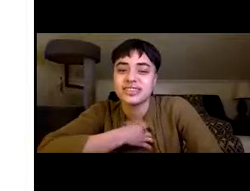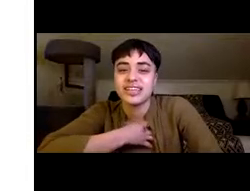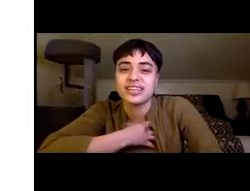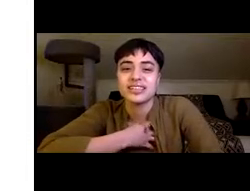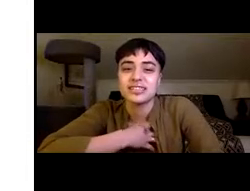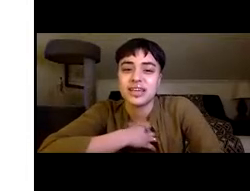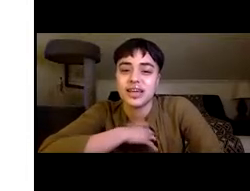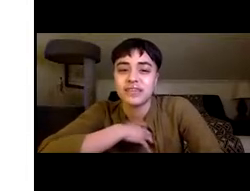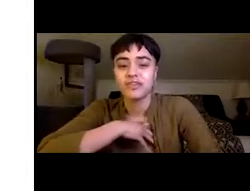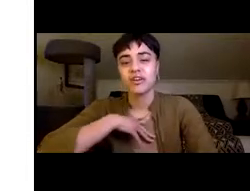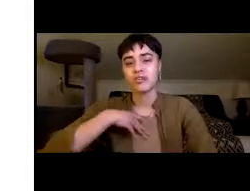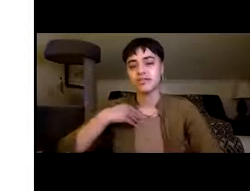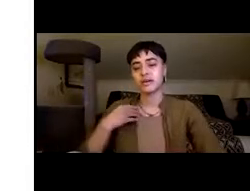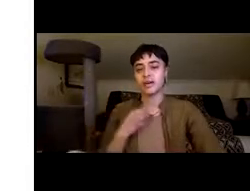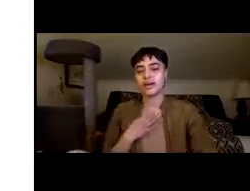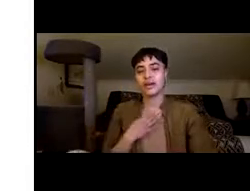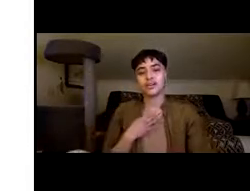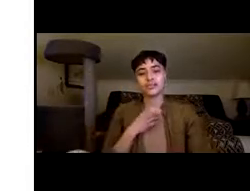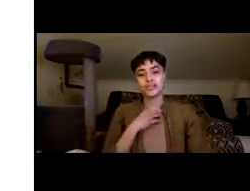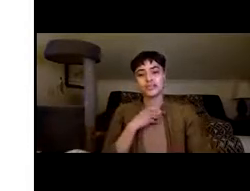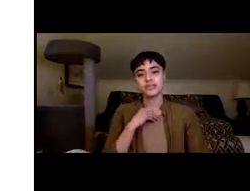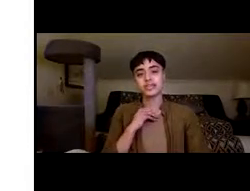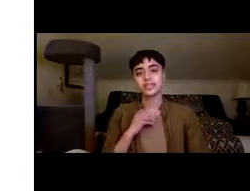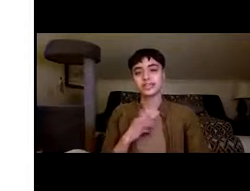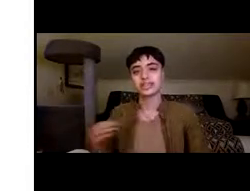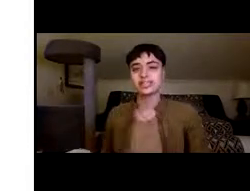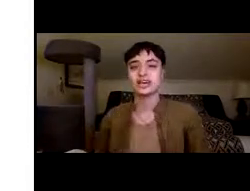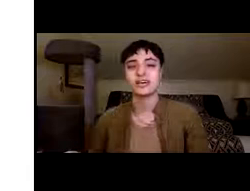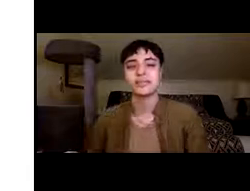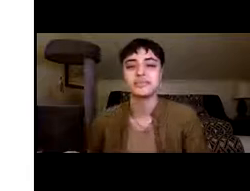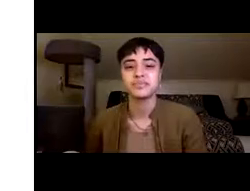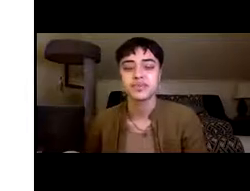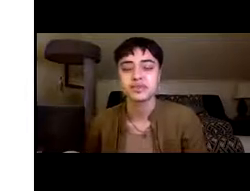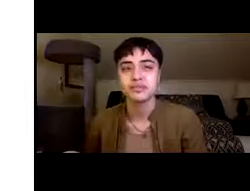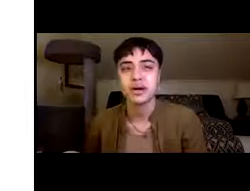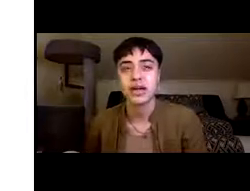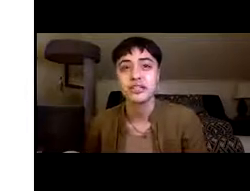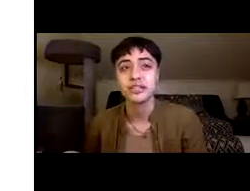This is a photo from an art sale that I did